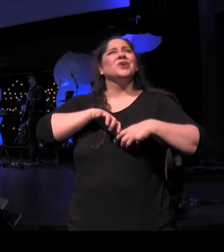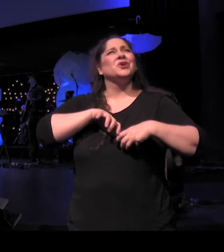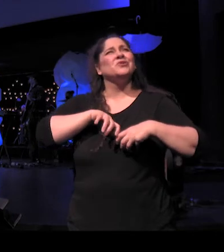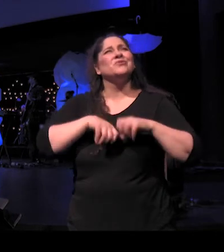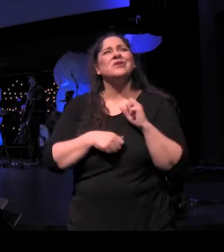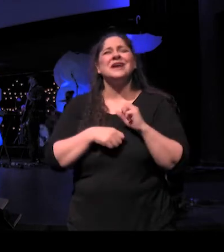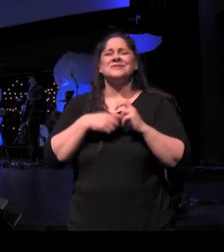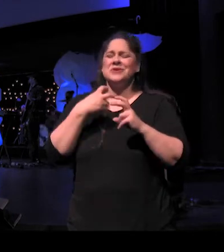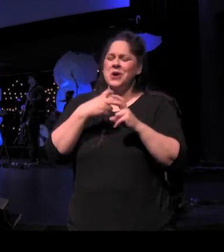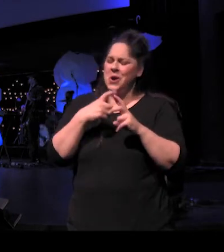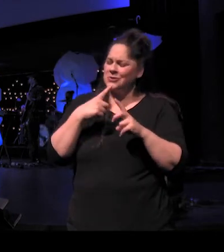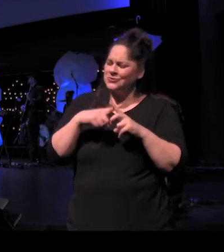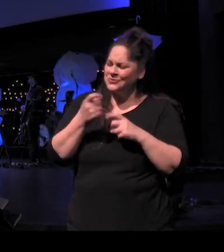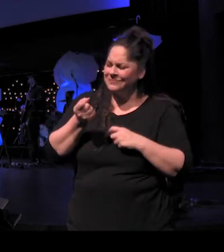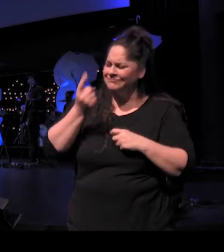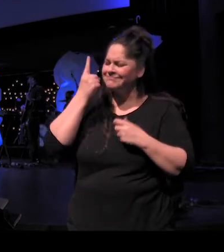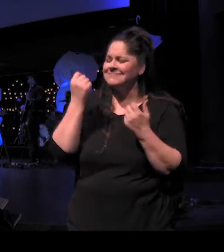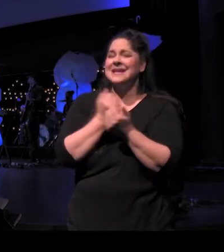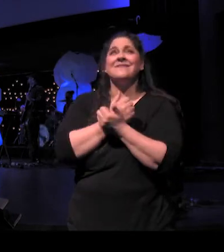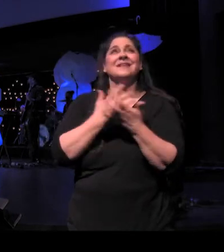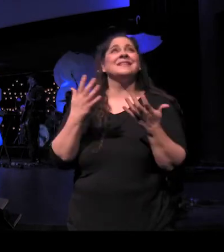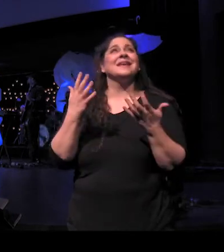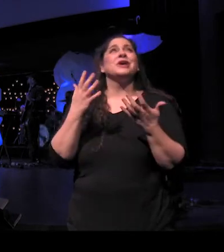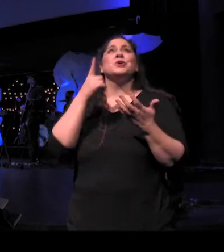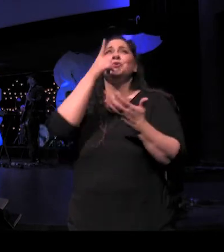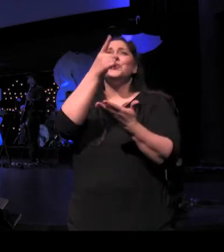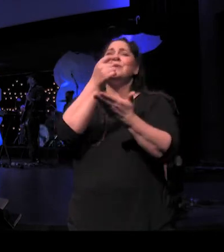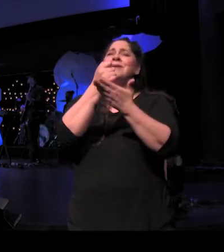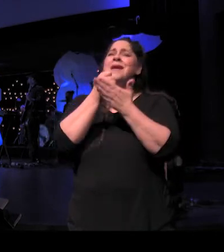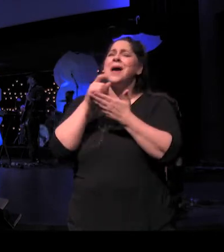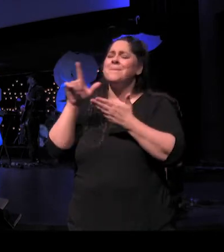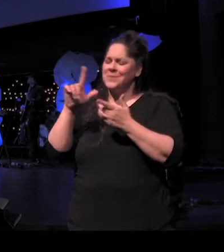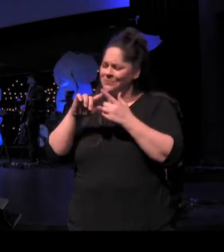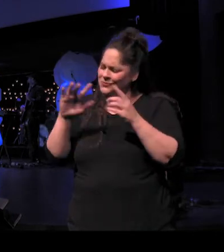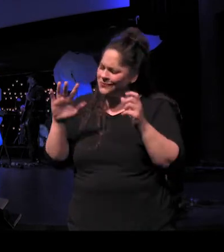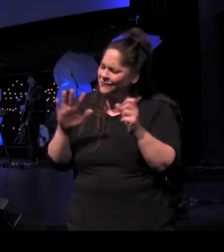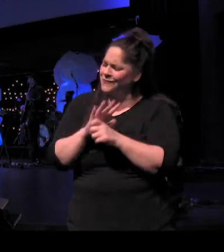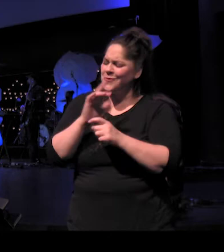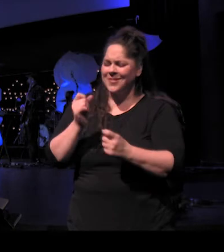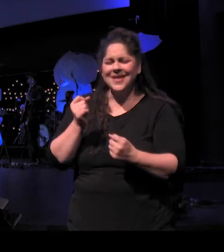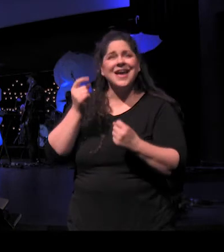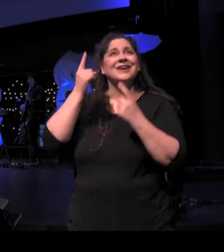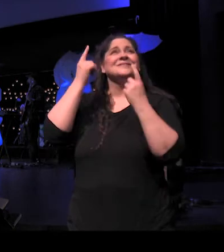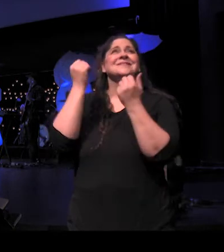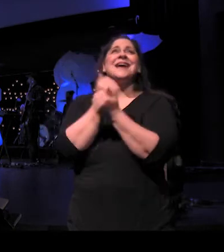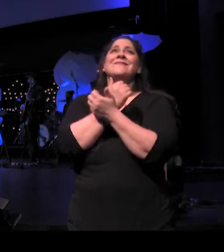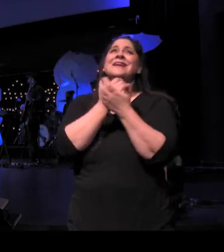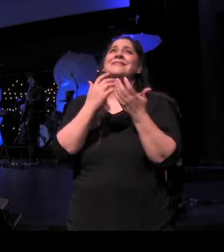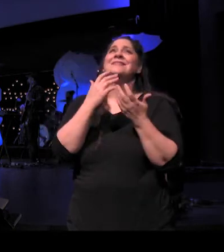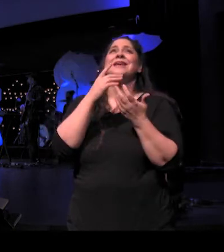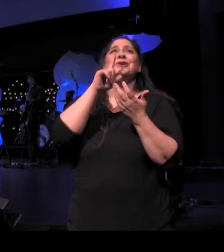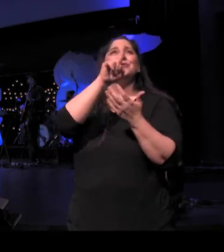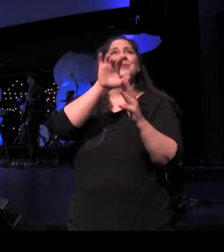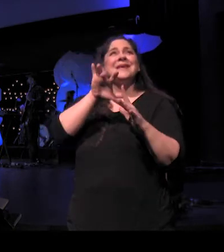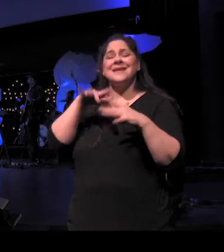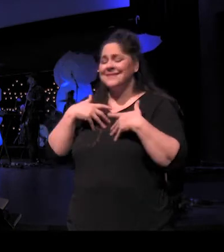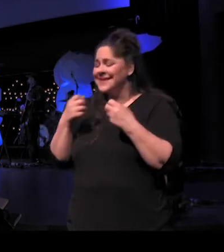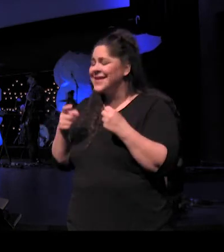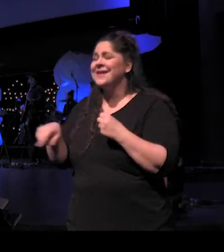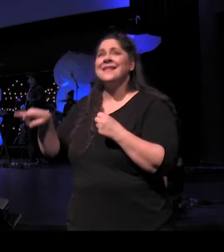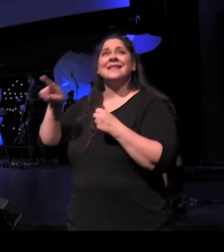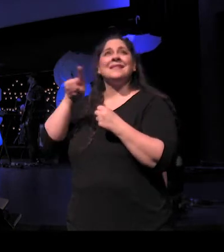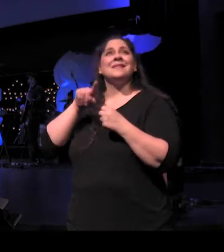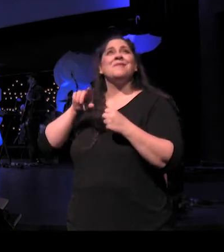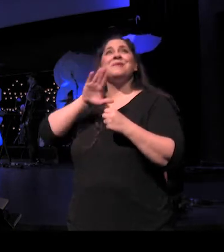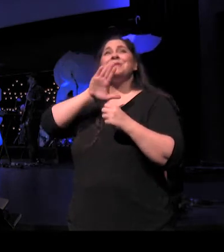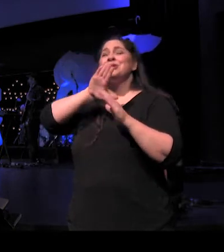you are the best processor, the best comforter, the best healer, the best friend. And so God, I